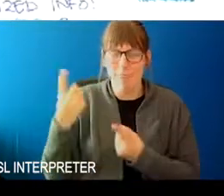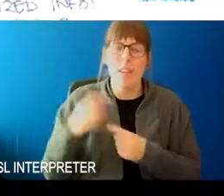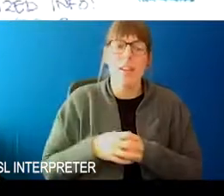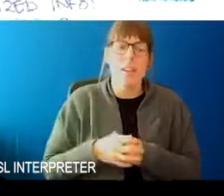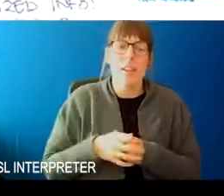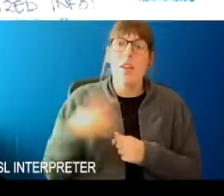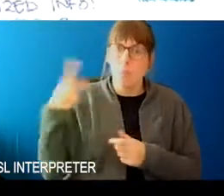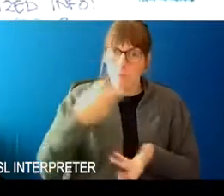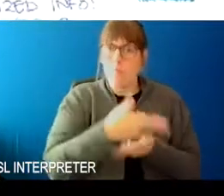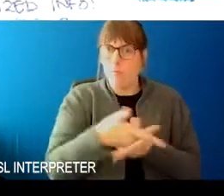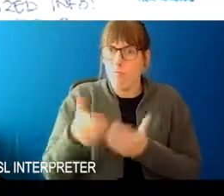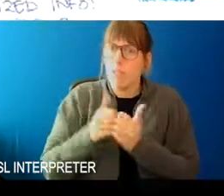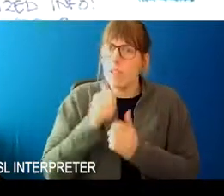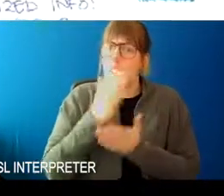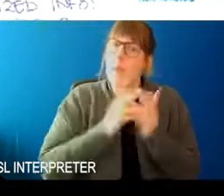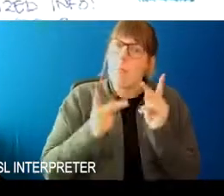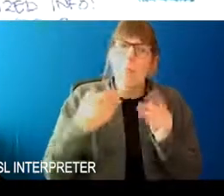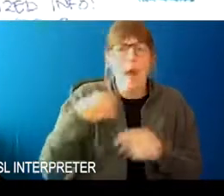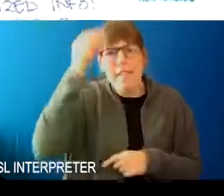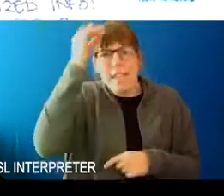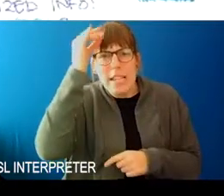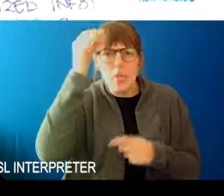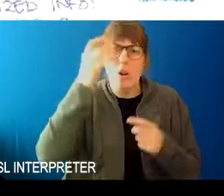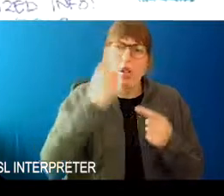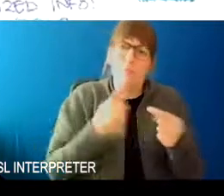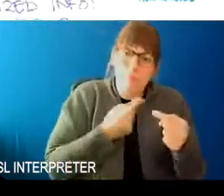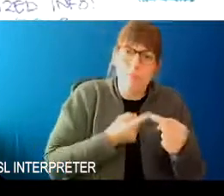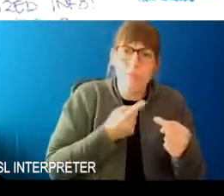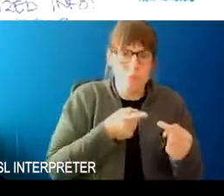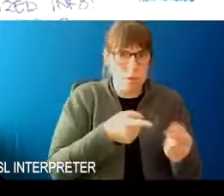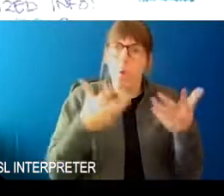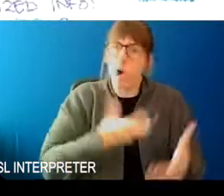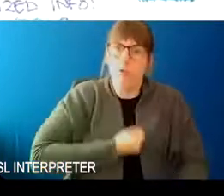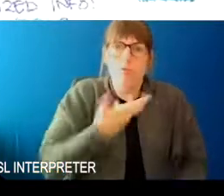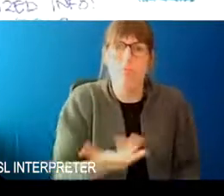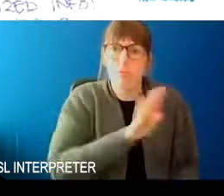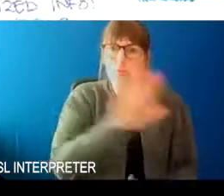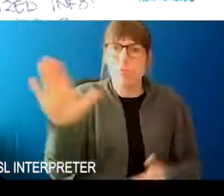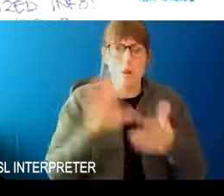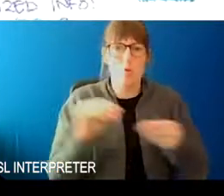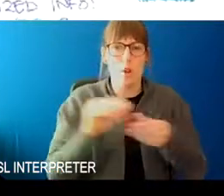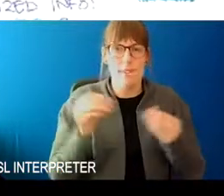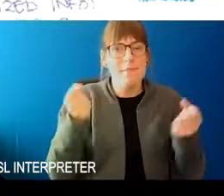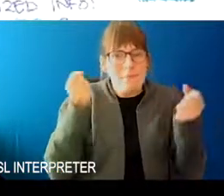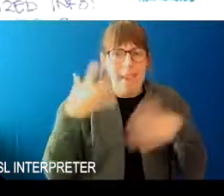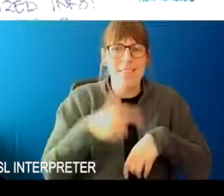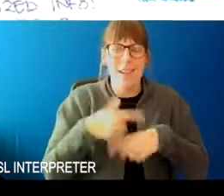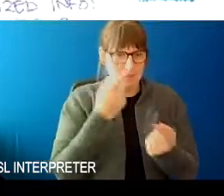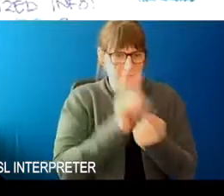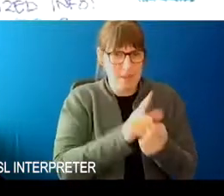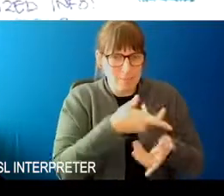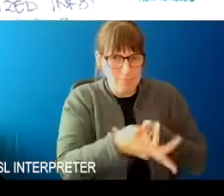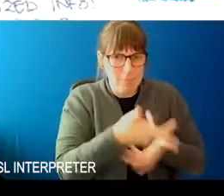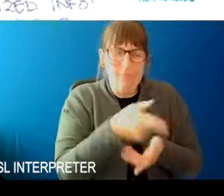years, talking to self-advocates, mostly with intellectual disabilities, they really want to tell their stories. We've been